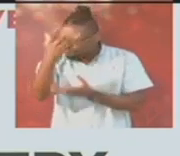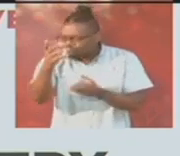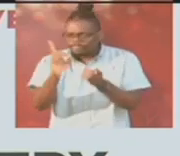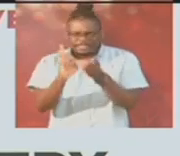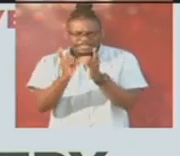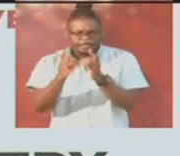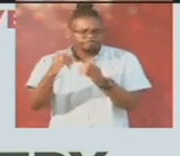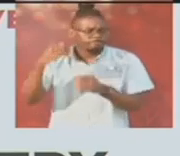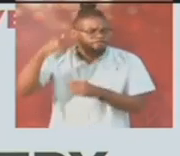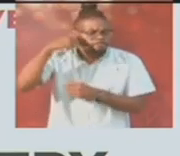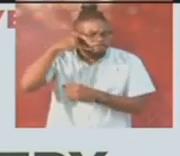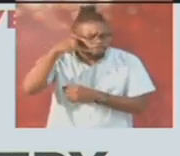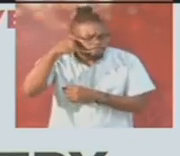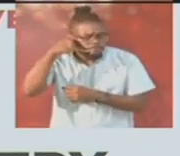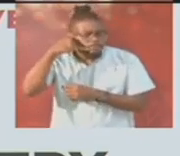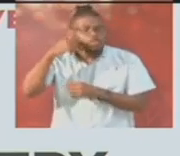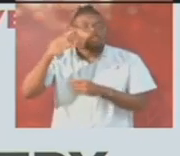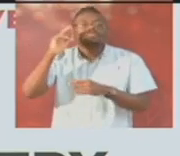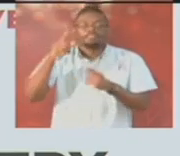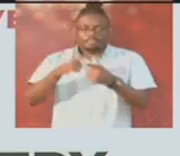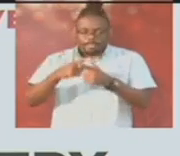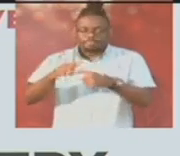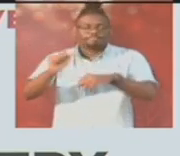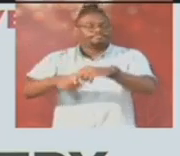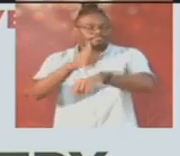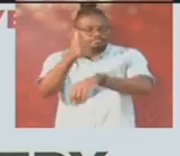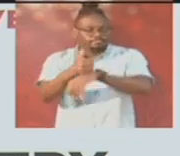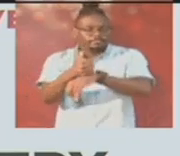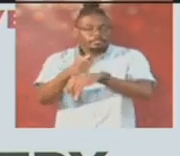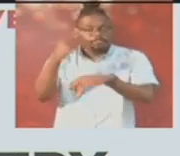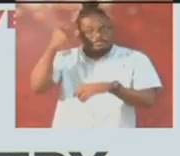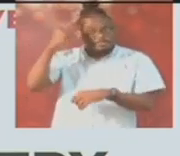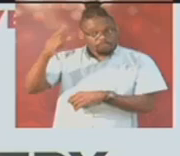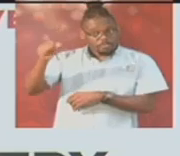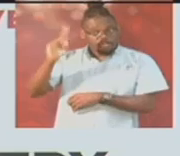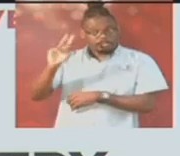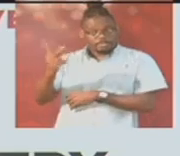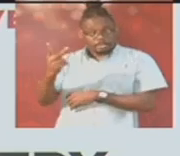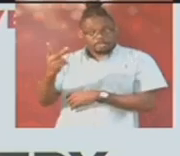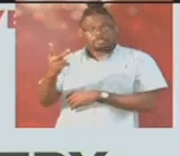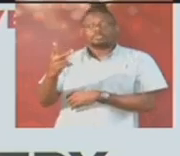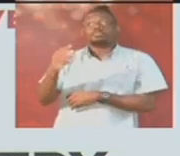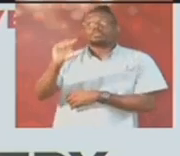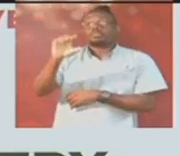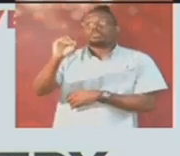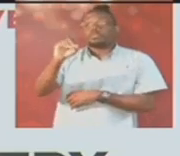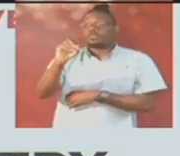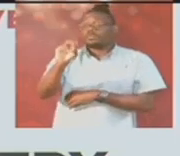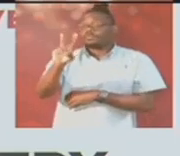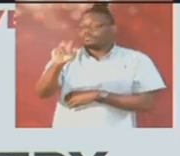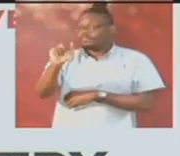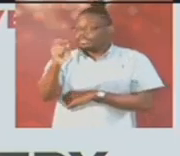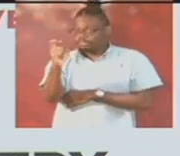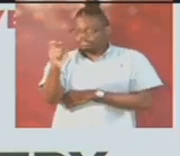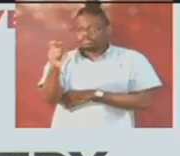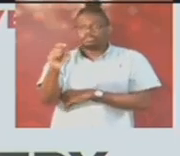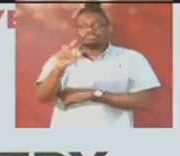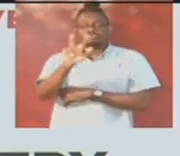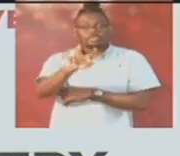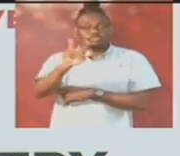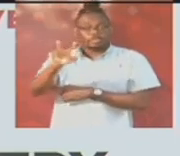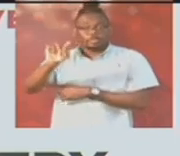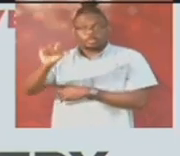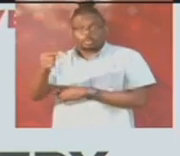take advantage of that other second tranche of COVAX vaccines of 33,600. Thank you very much,